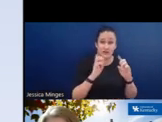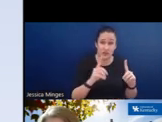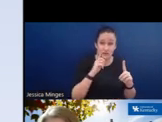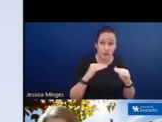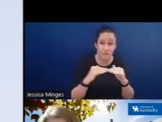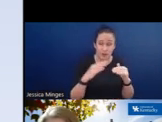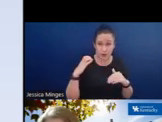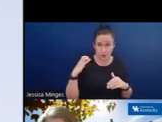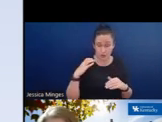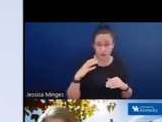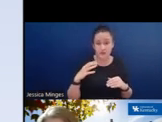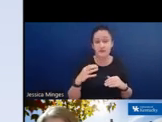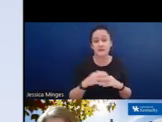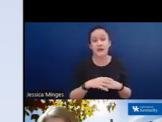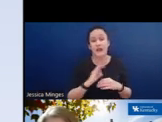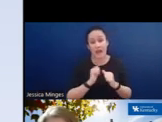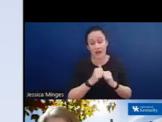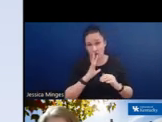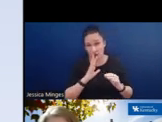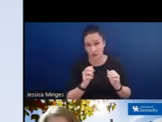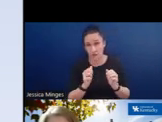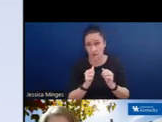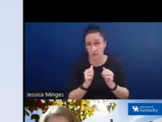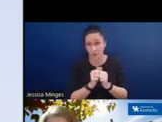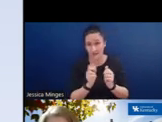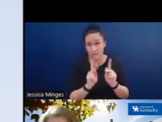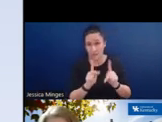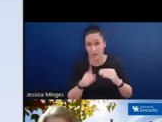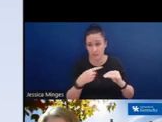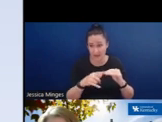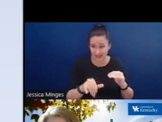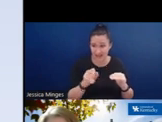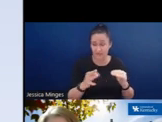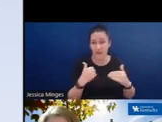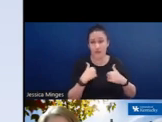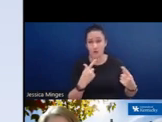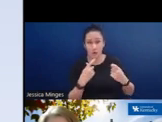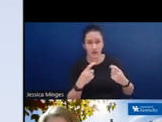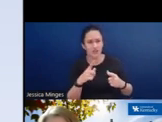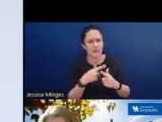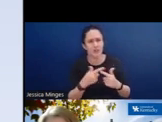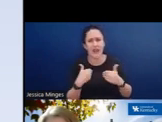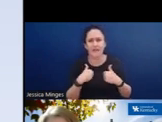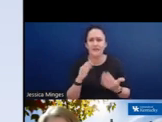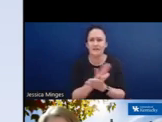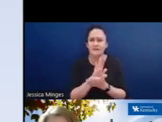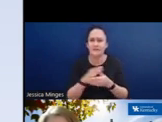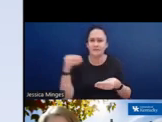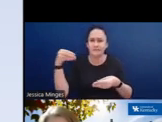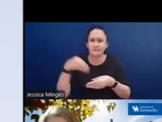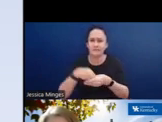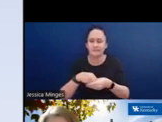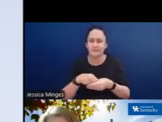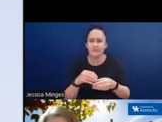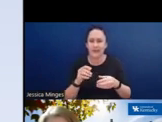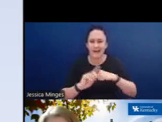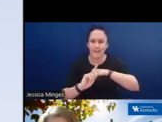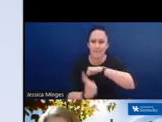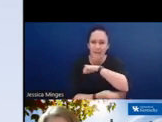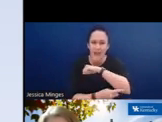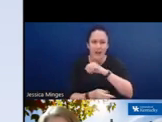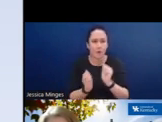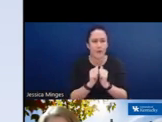about how to talk to people about it if they have any questions. And we have this little insert that goes in a baggie with all of